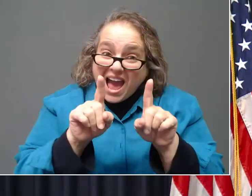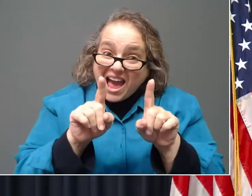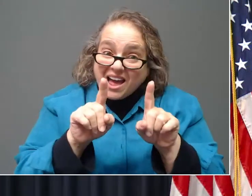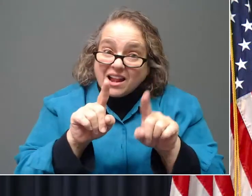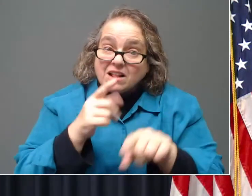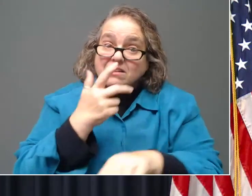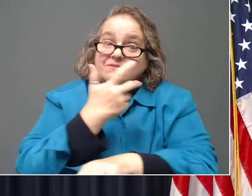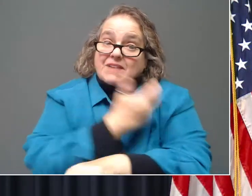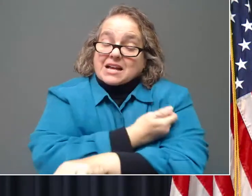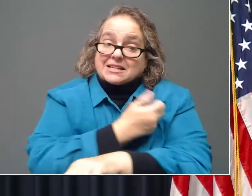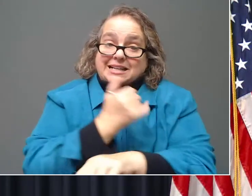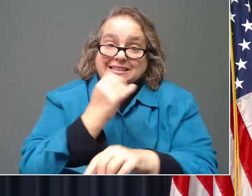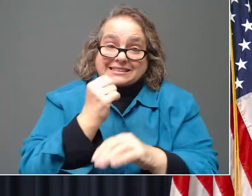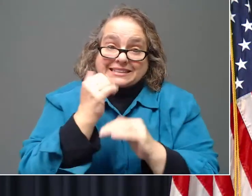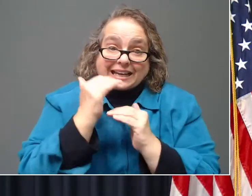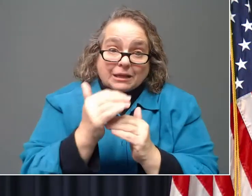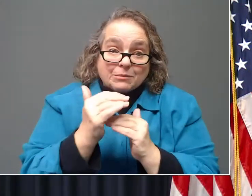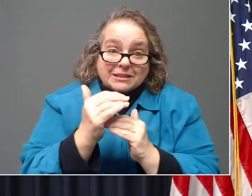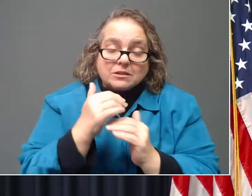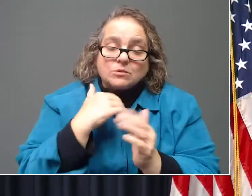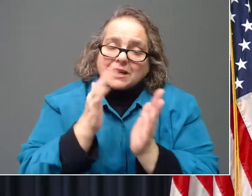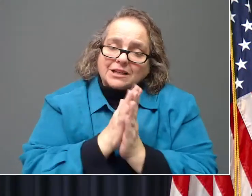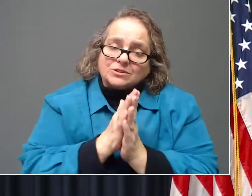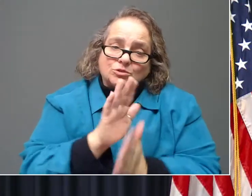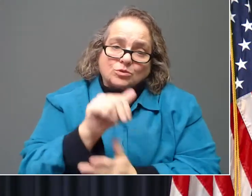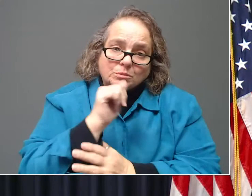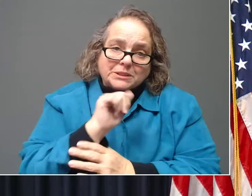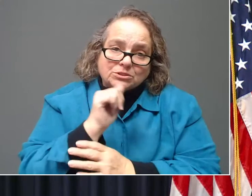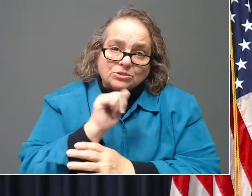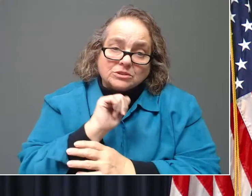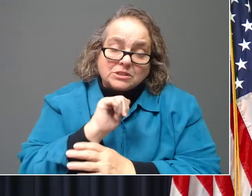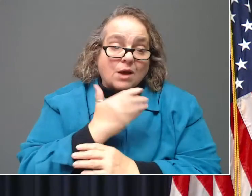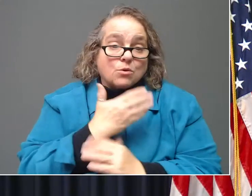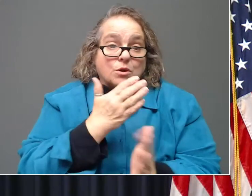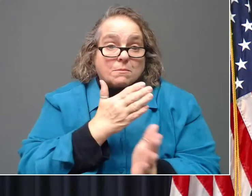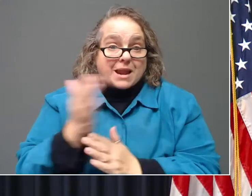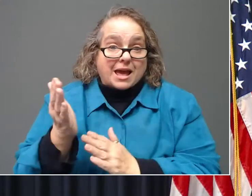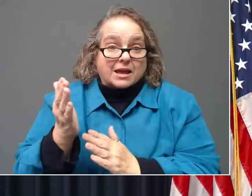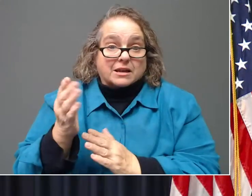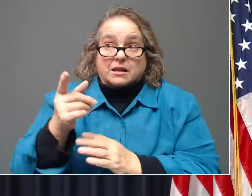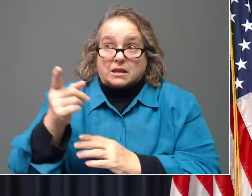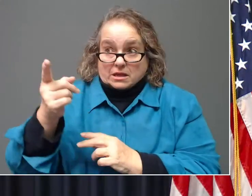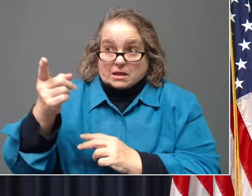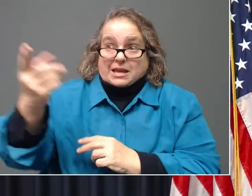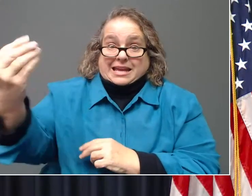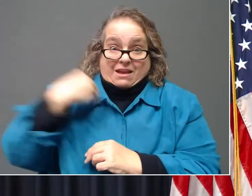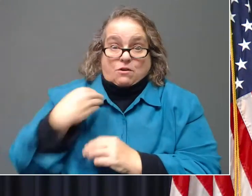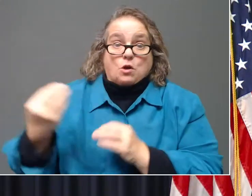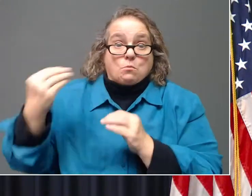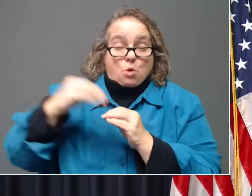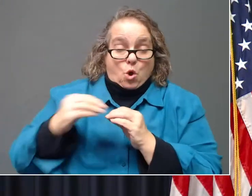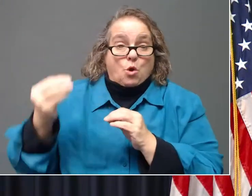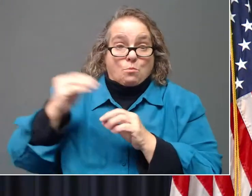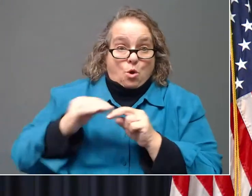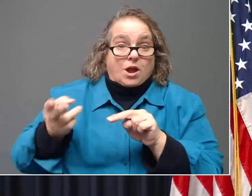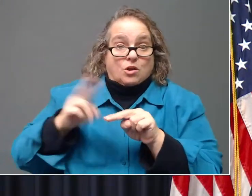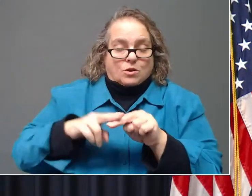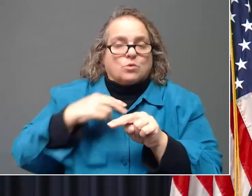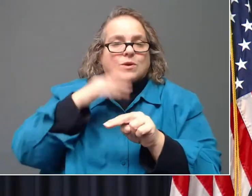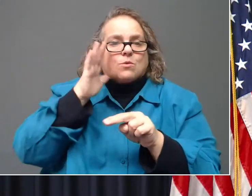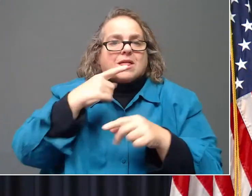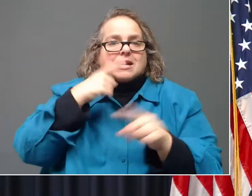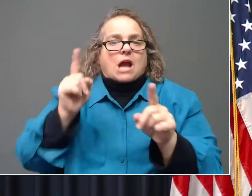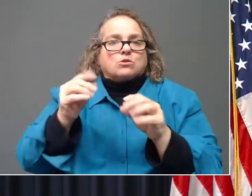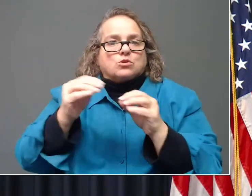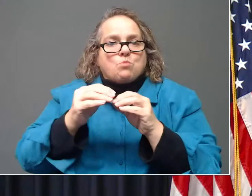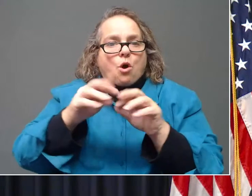remains limited, we ask for your patience. Our plan, as the supply increases, is to announce additional regional sites in the coming weeks.